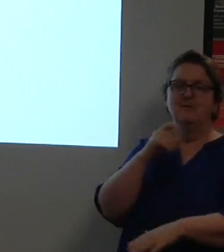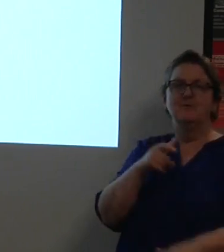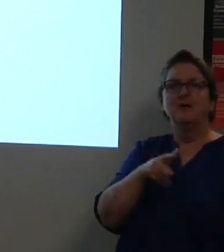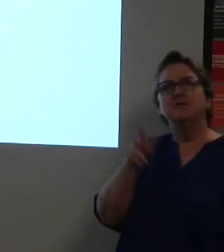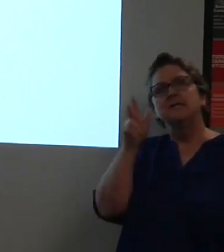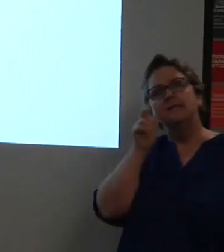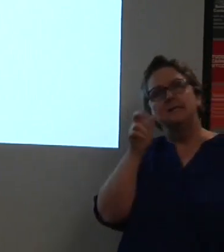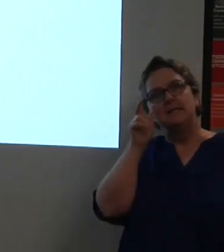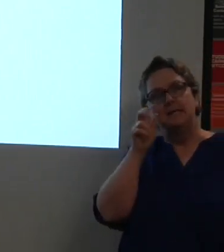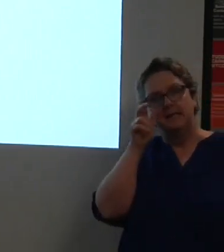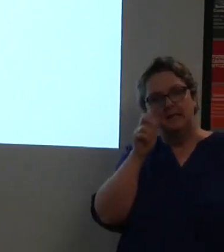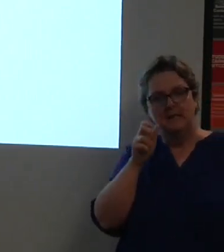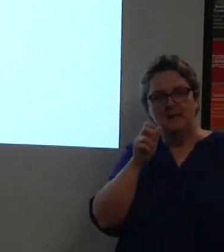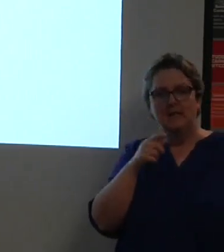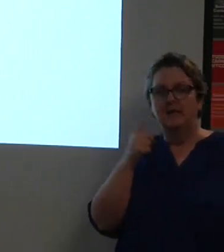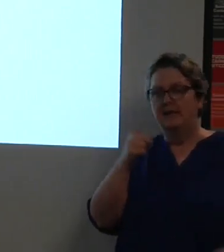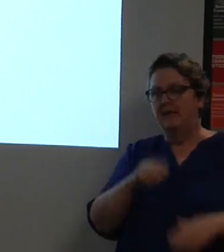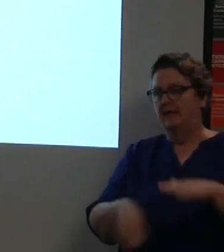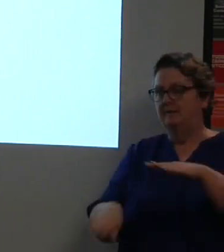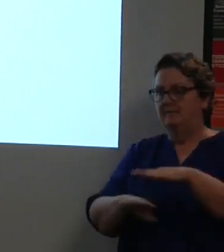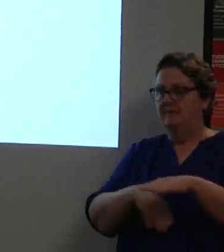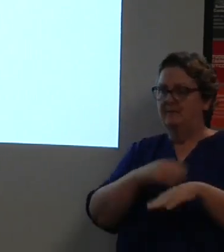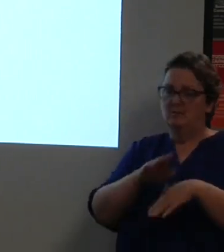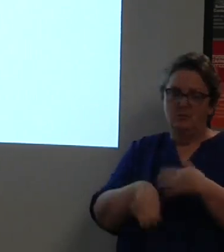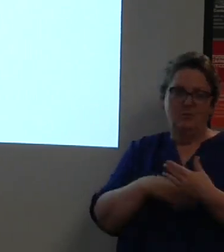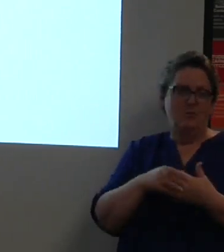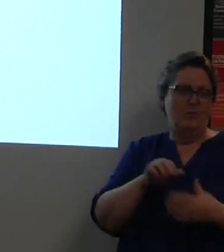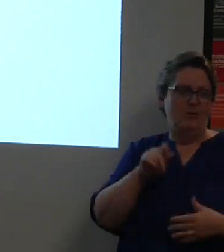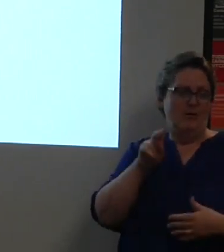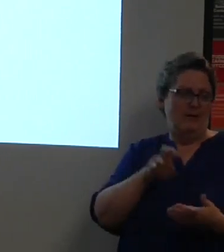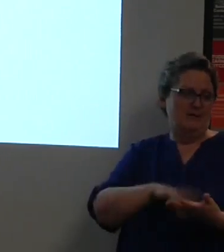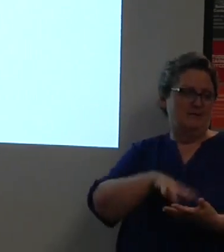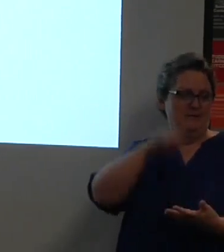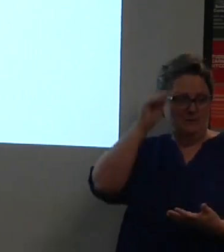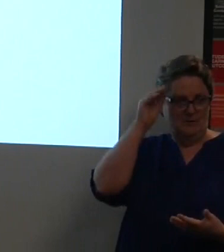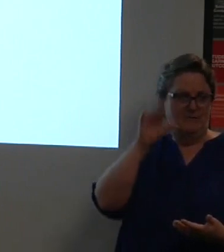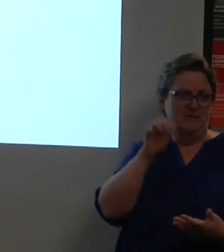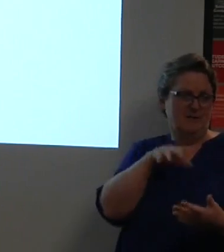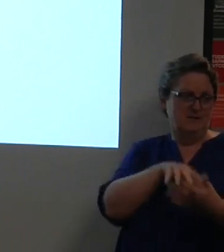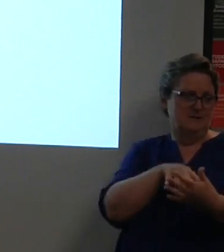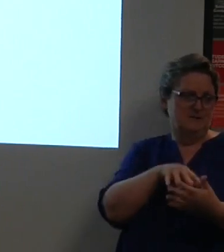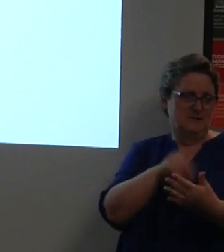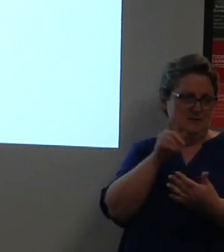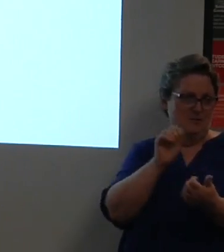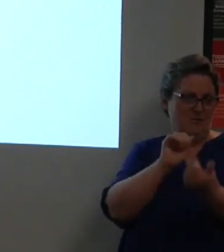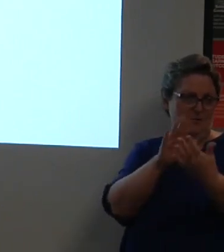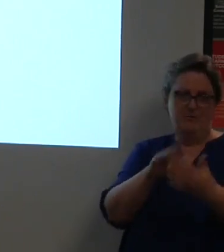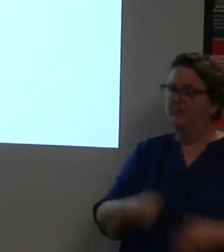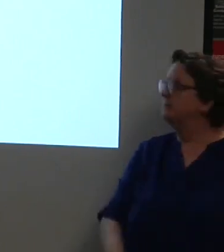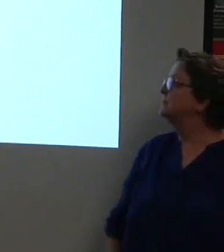to it, right? So that's really fundamental to any kind of active learning approach. But case studies are one way to get there.